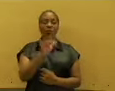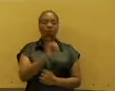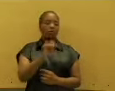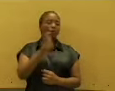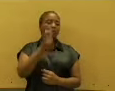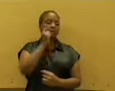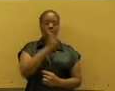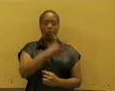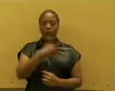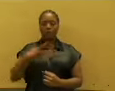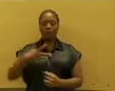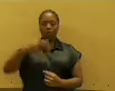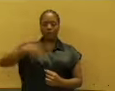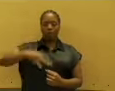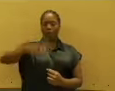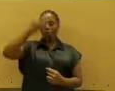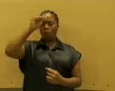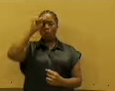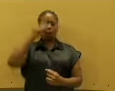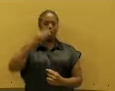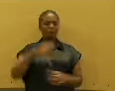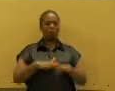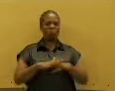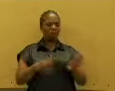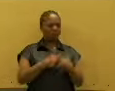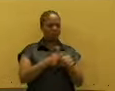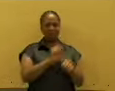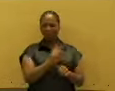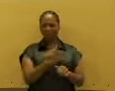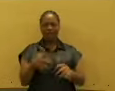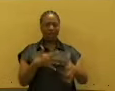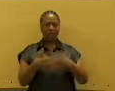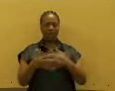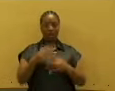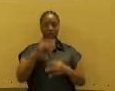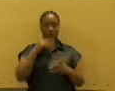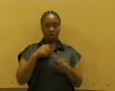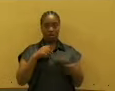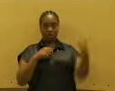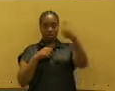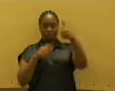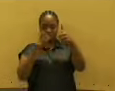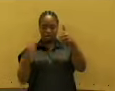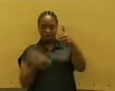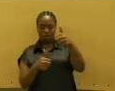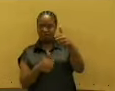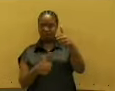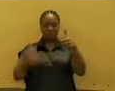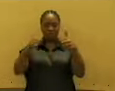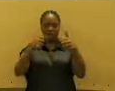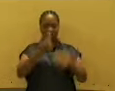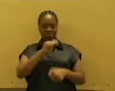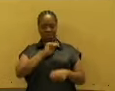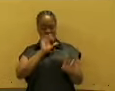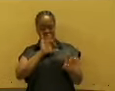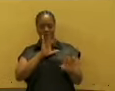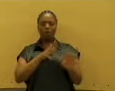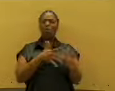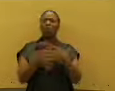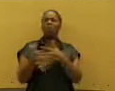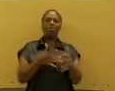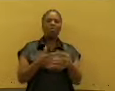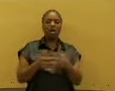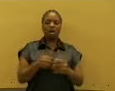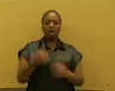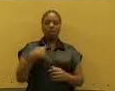or dismantling rather, of harmful structures including patriarchy, homophobia, transgender phobia, and similar terms